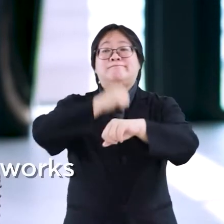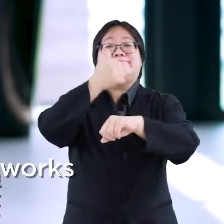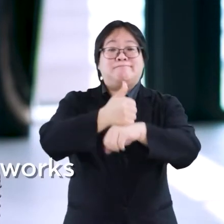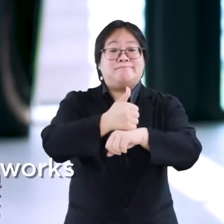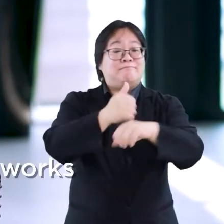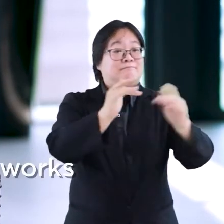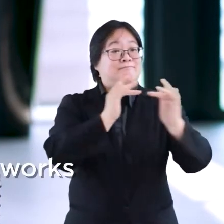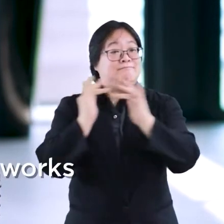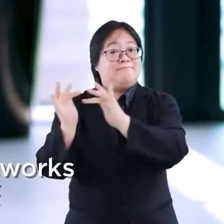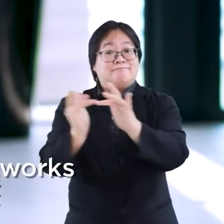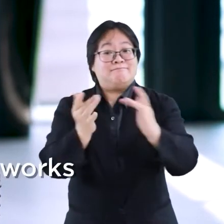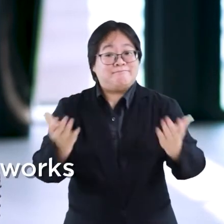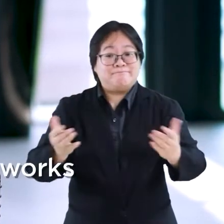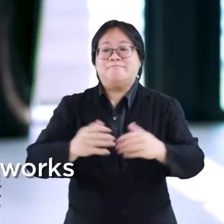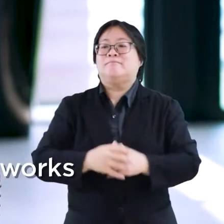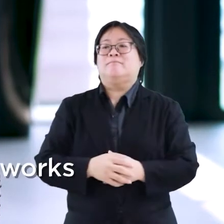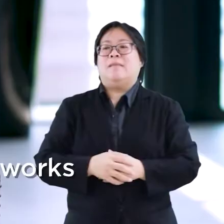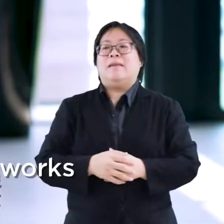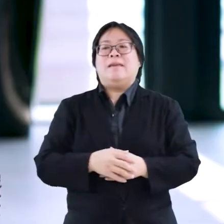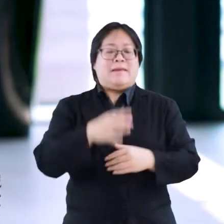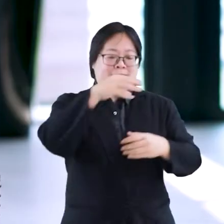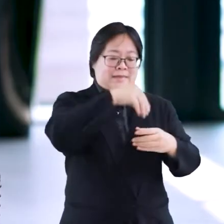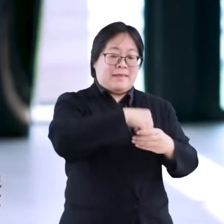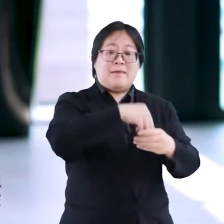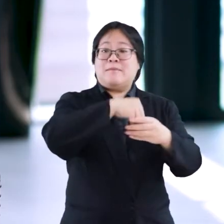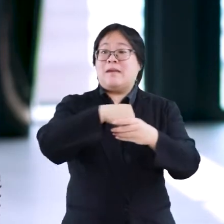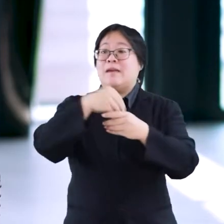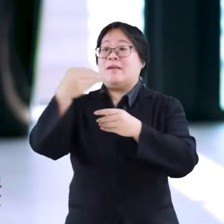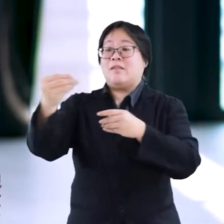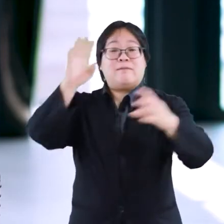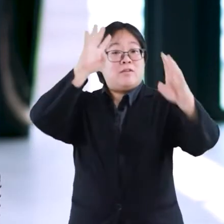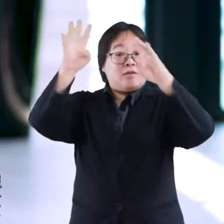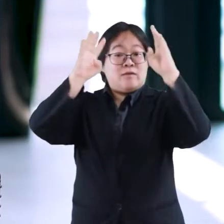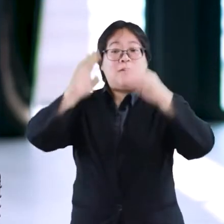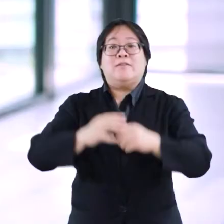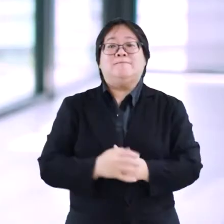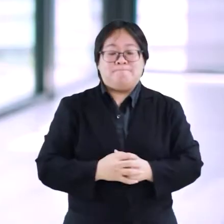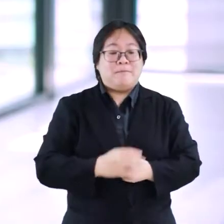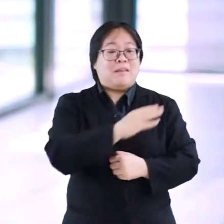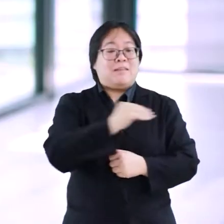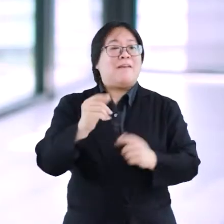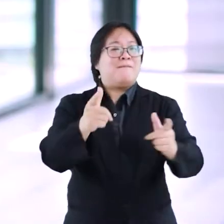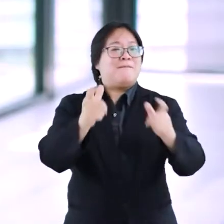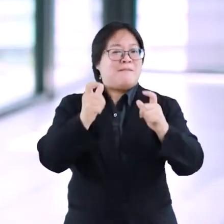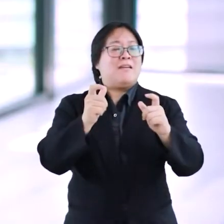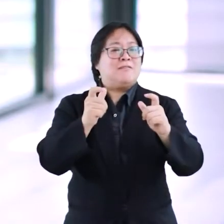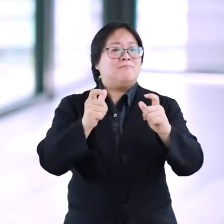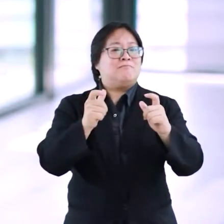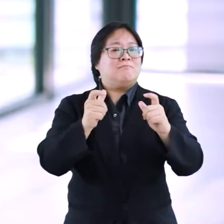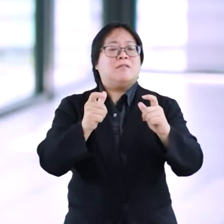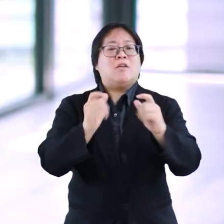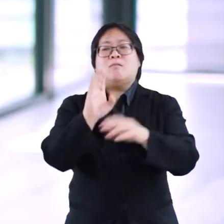fundamental of opening up our networks to internal and external innovation, as well as the